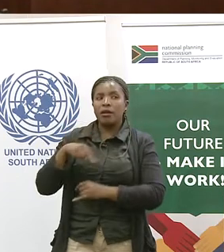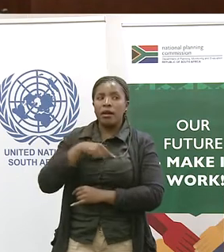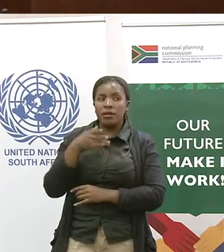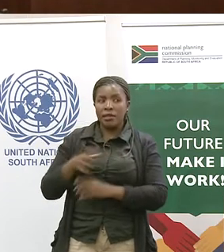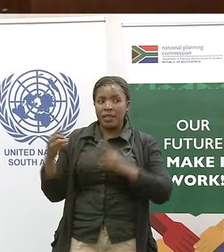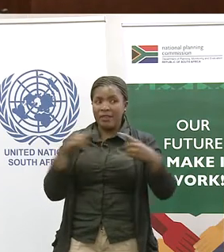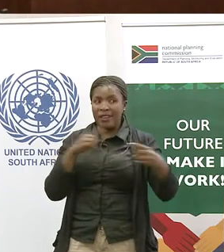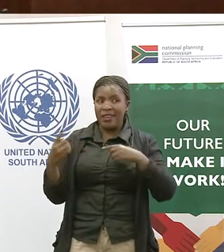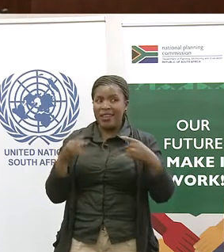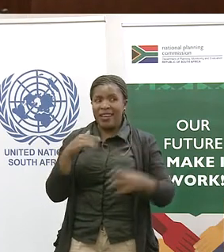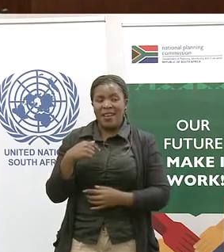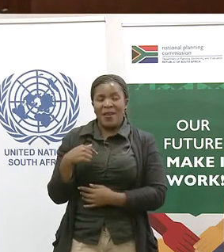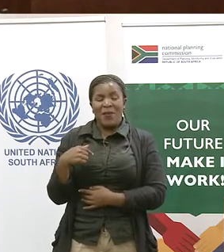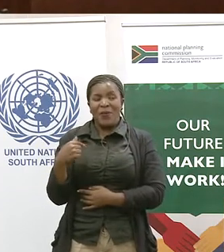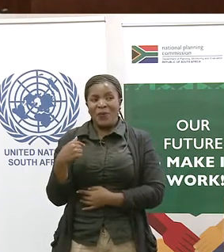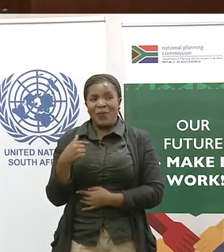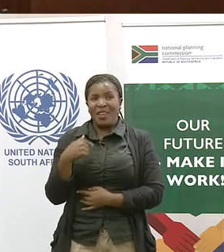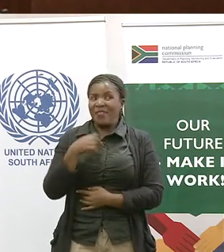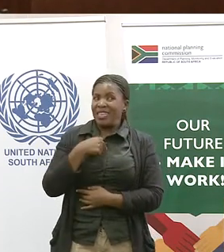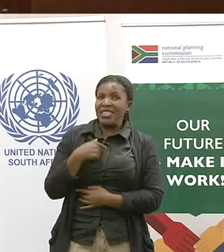been quite a hectic,